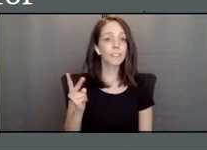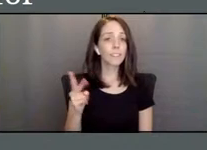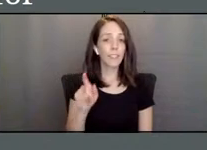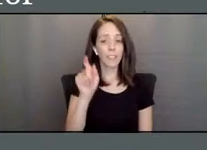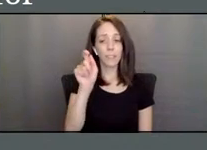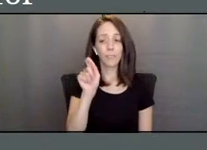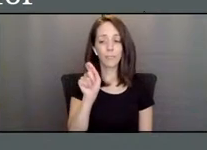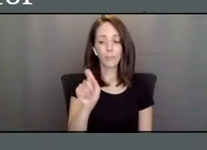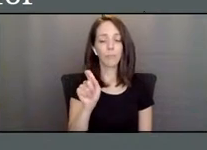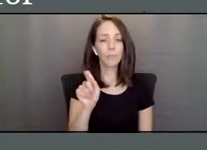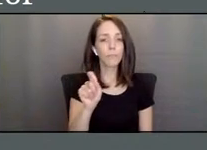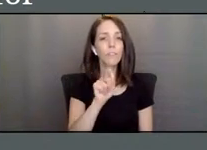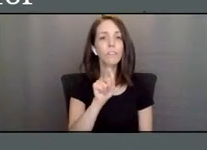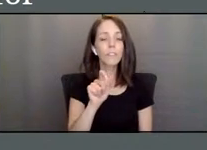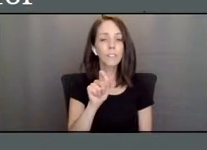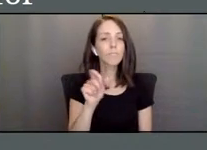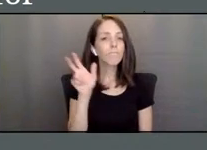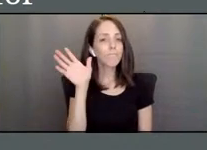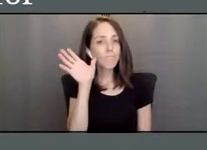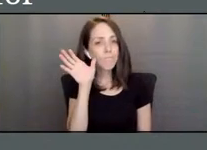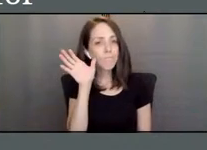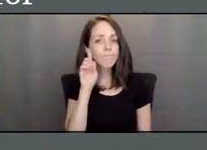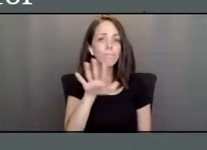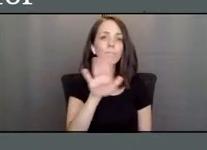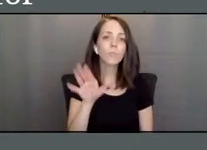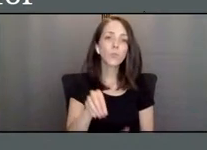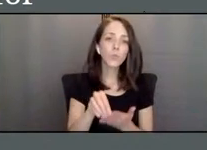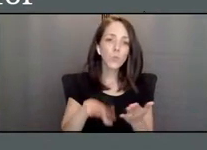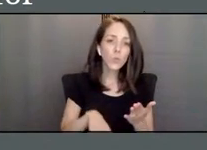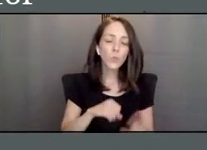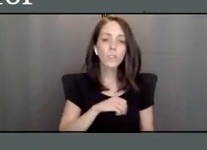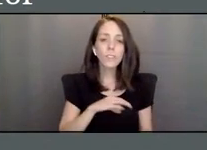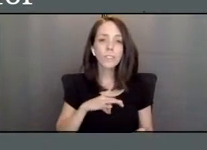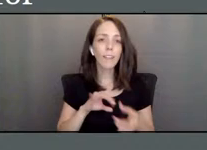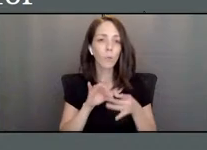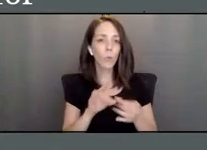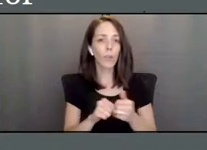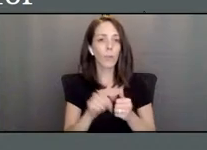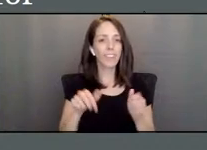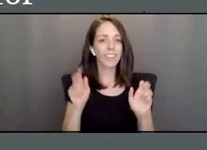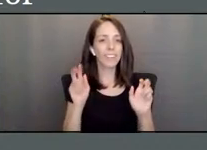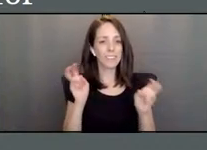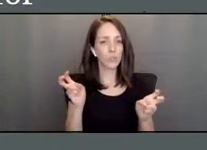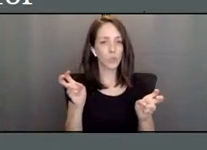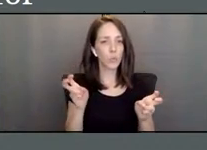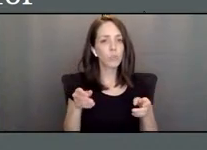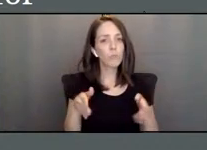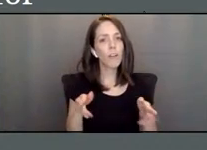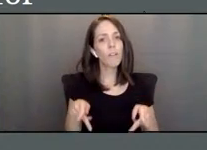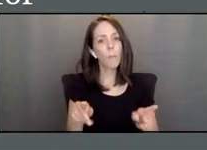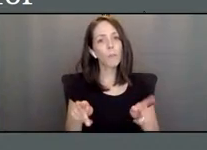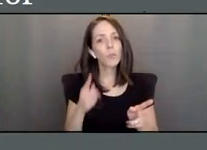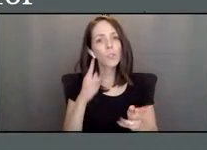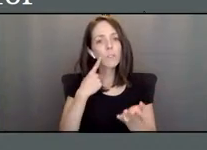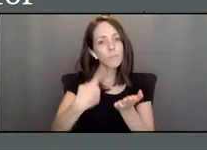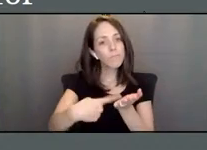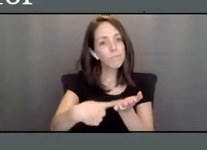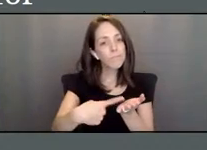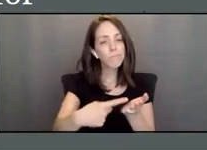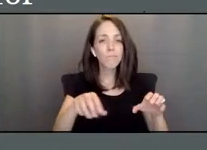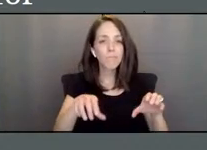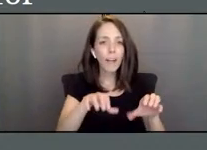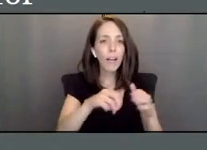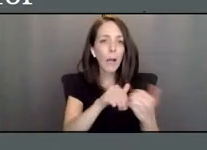to students and faculty regarding these issues and providing opportunities for dialogue and actions. Some of this has